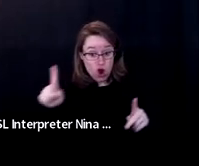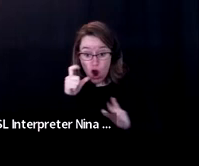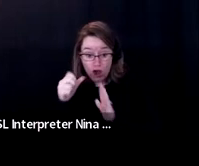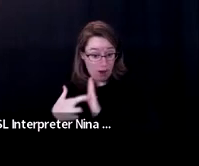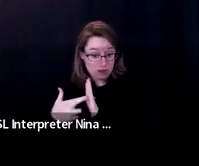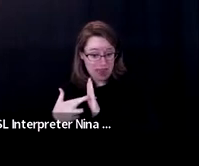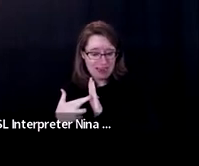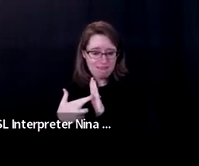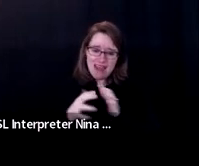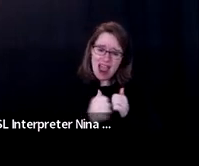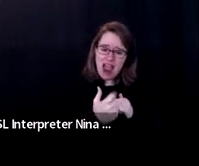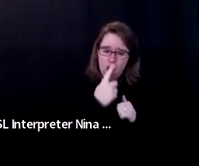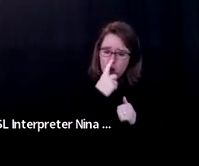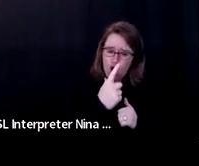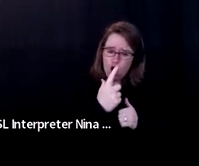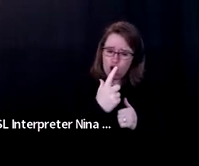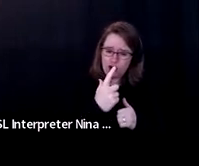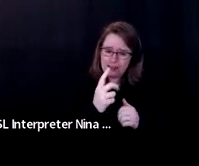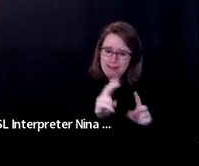I just wanted to point that out.